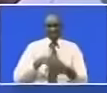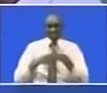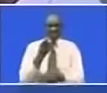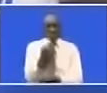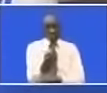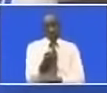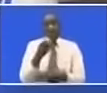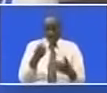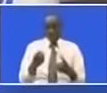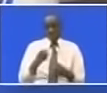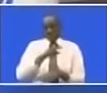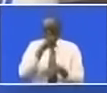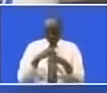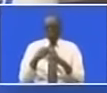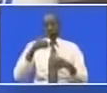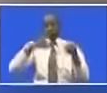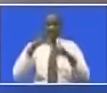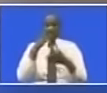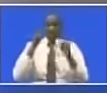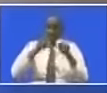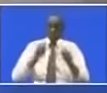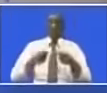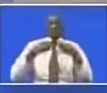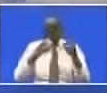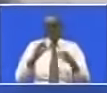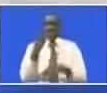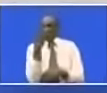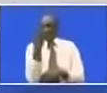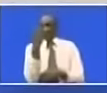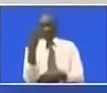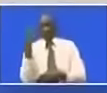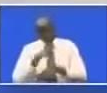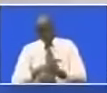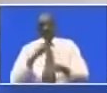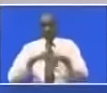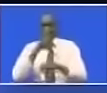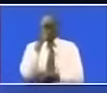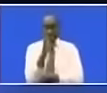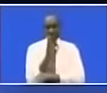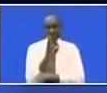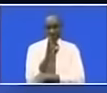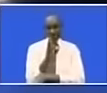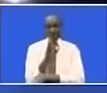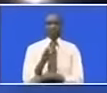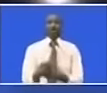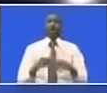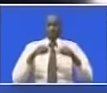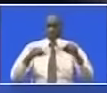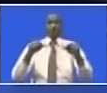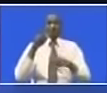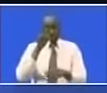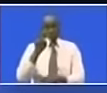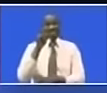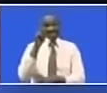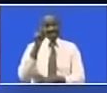says presidential elections results would be released 3 to 4 days after Sunday's voting. Keep it KTN News for